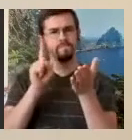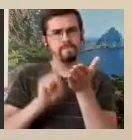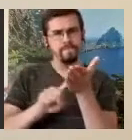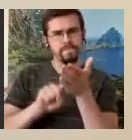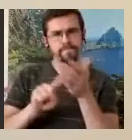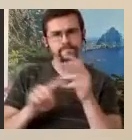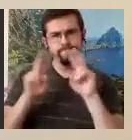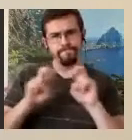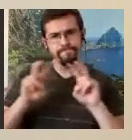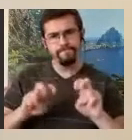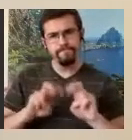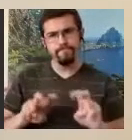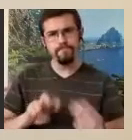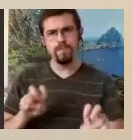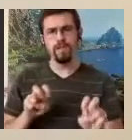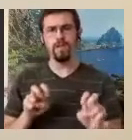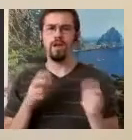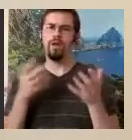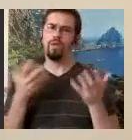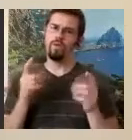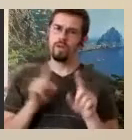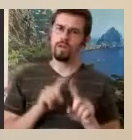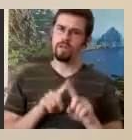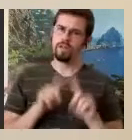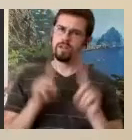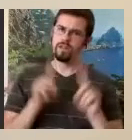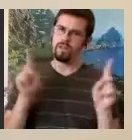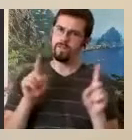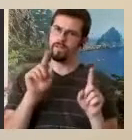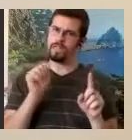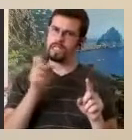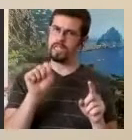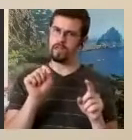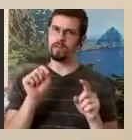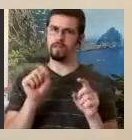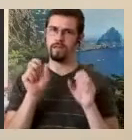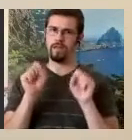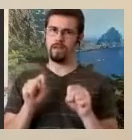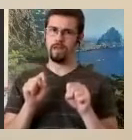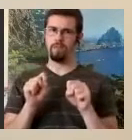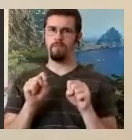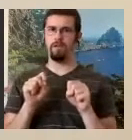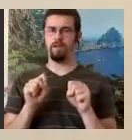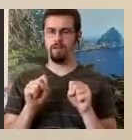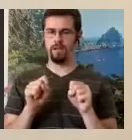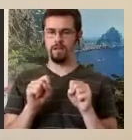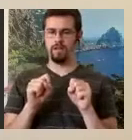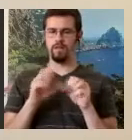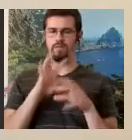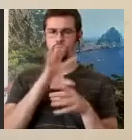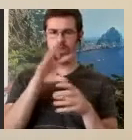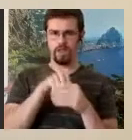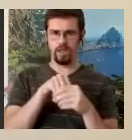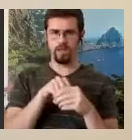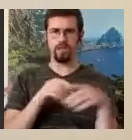whether the written text could reveal anything about the linguistics of Maltese Sign Language. We have very